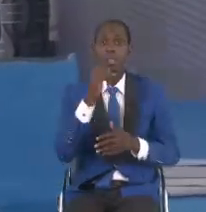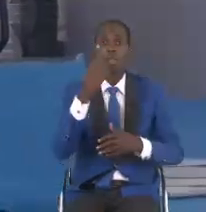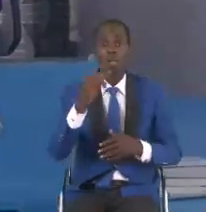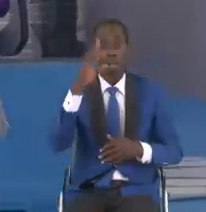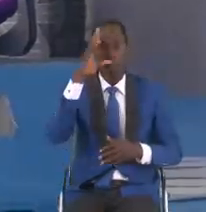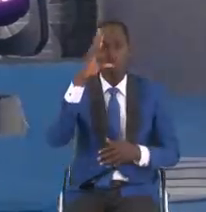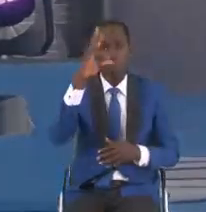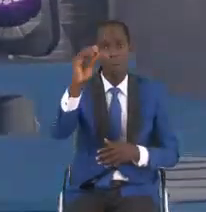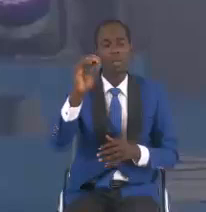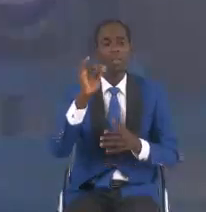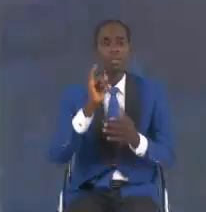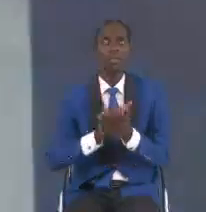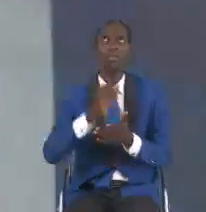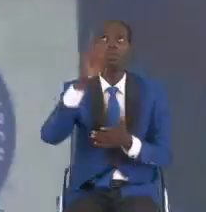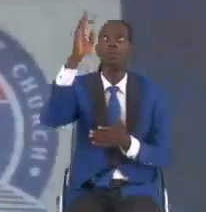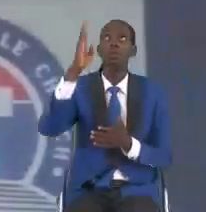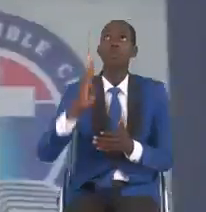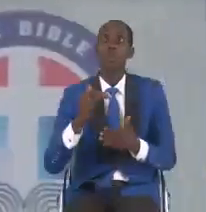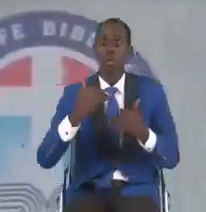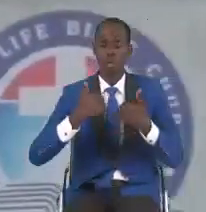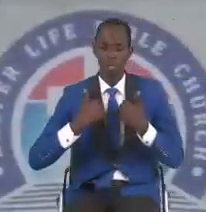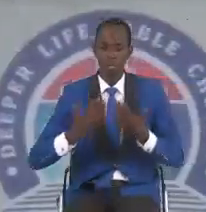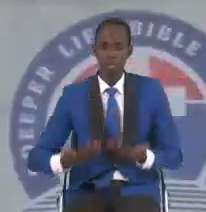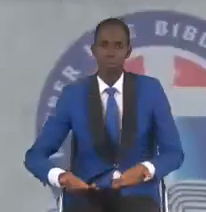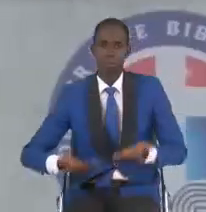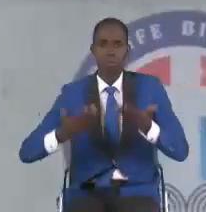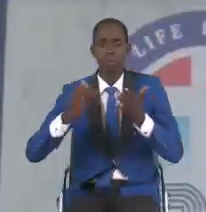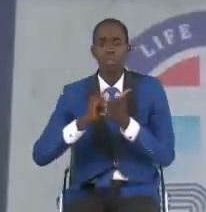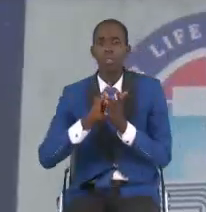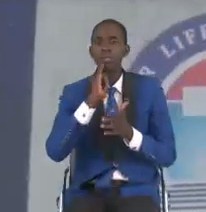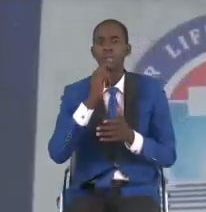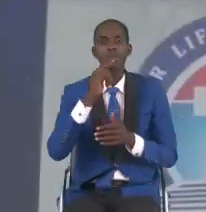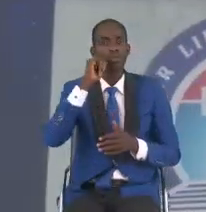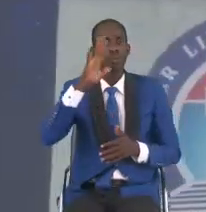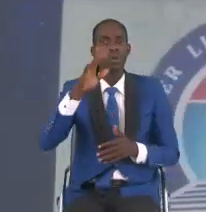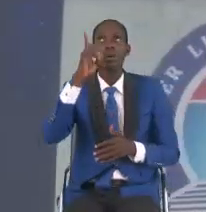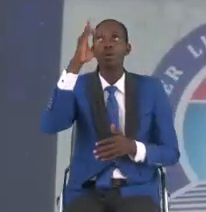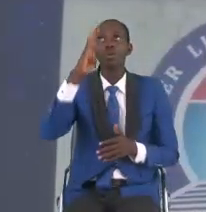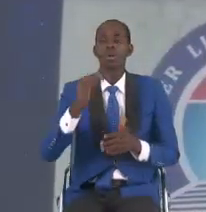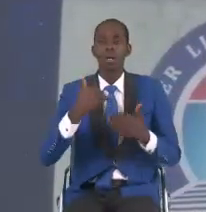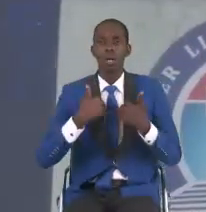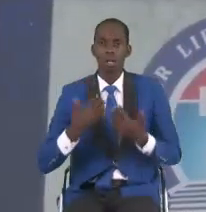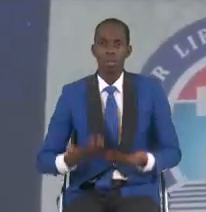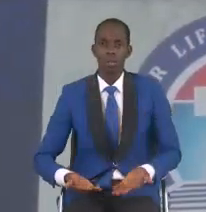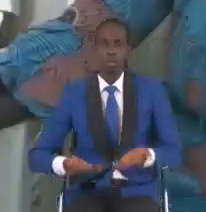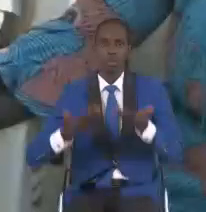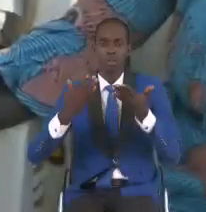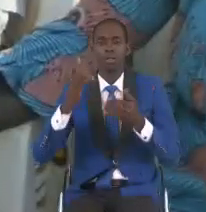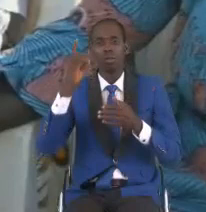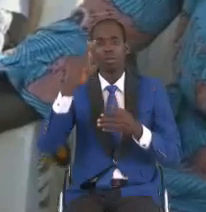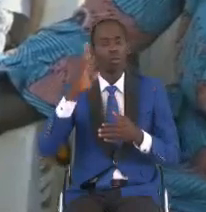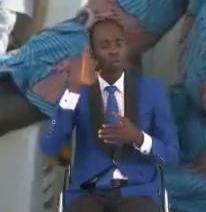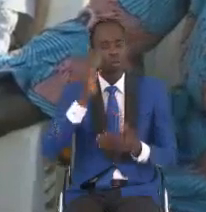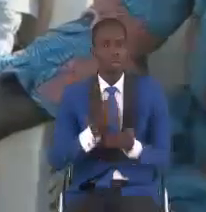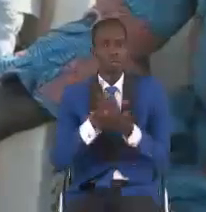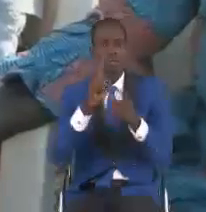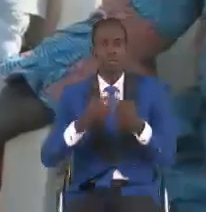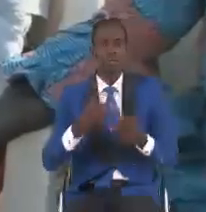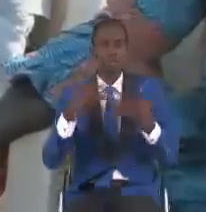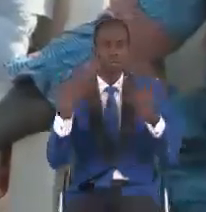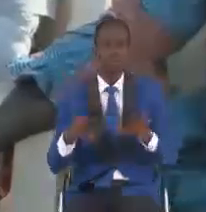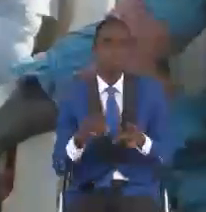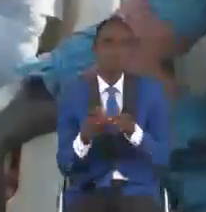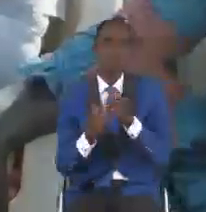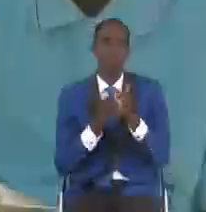that God has raised up. That's the woman that God has raised up. And God will help you to finish. I